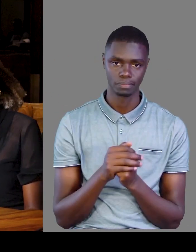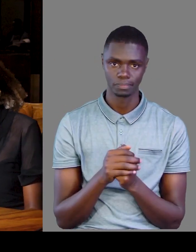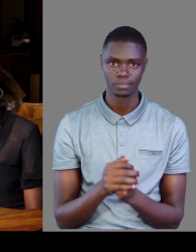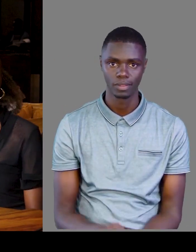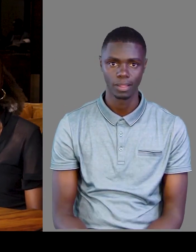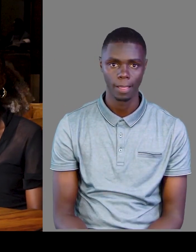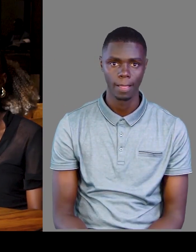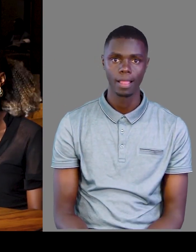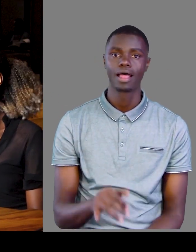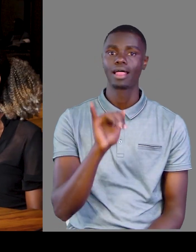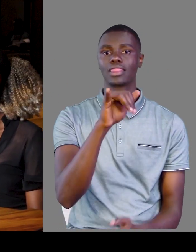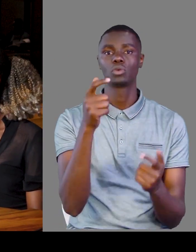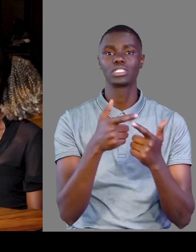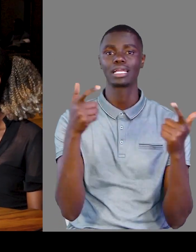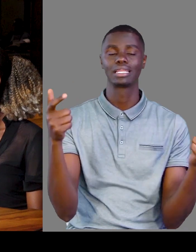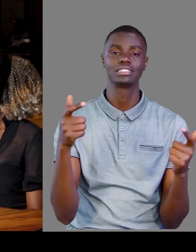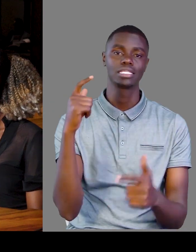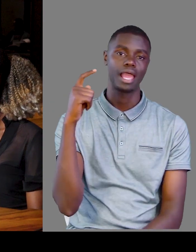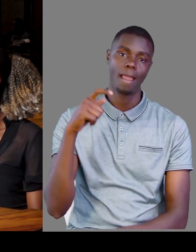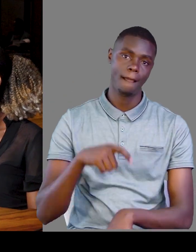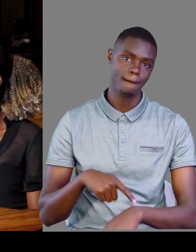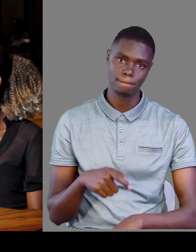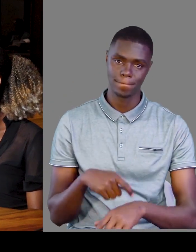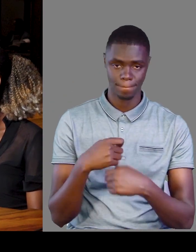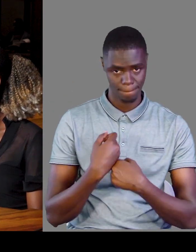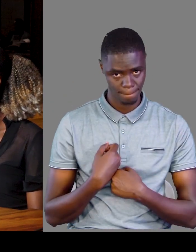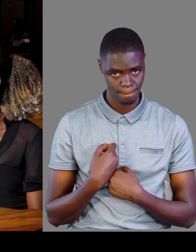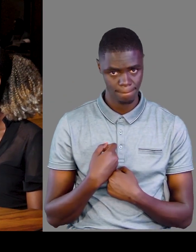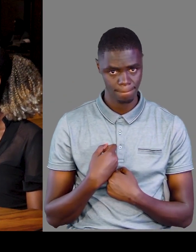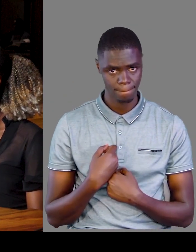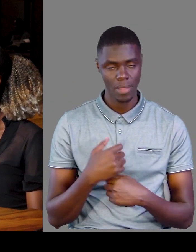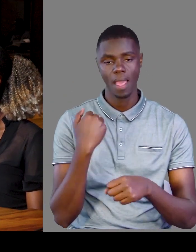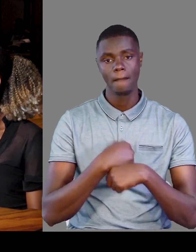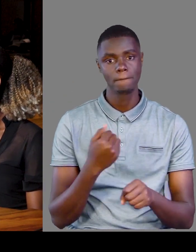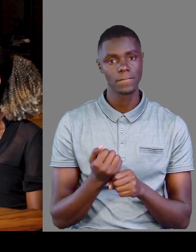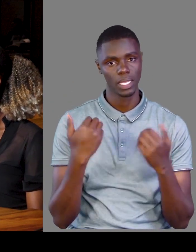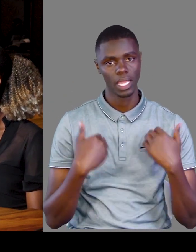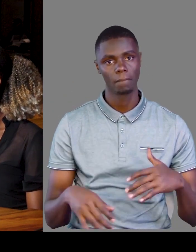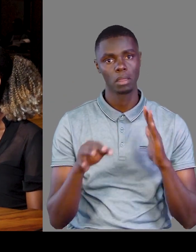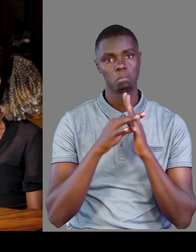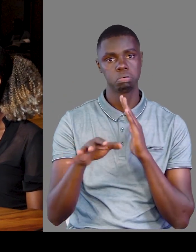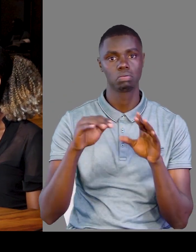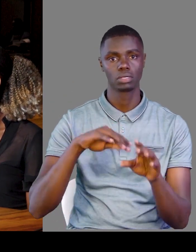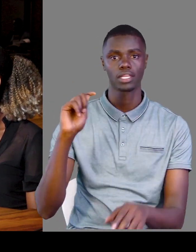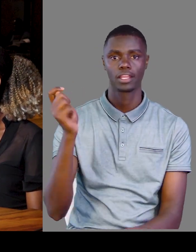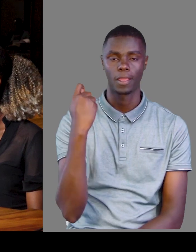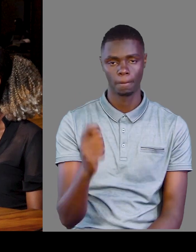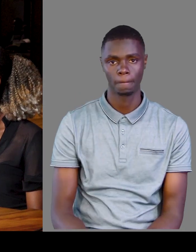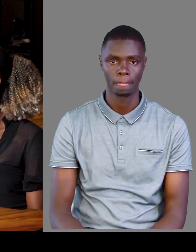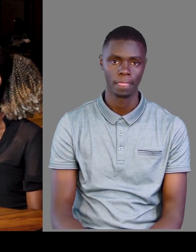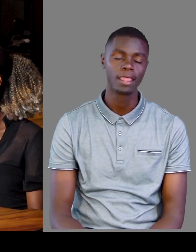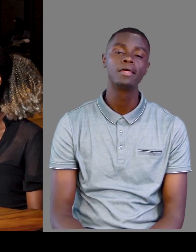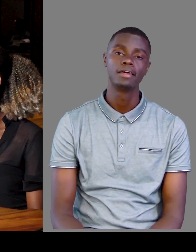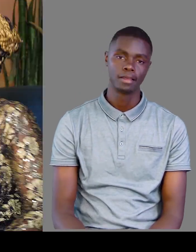Influential, actually. Yeah, so that is a great experience moment to make me more popular in